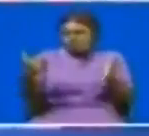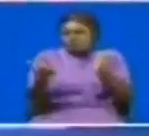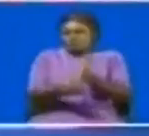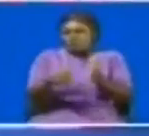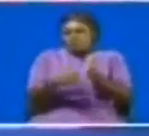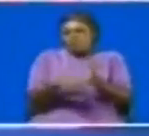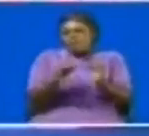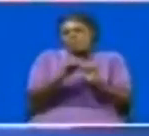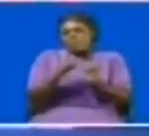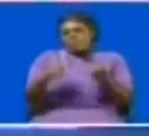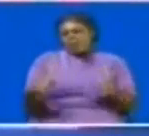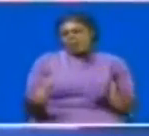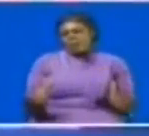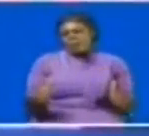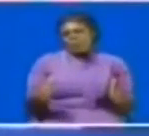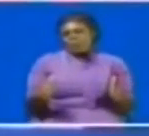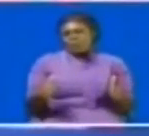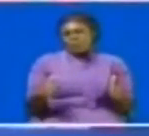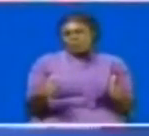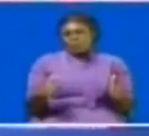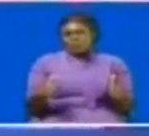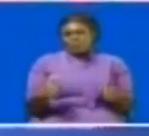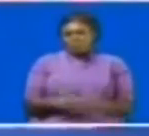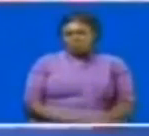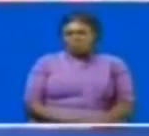murder of a couple who left behind five young orphans.